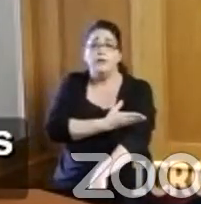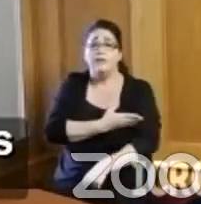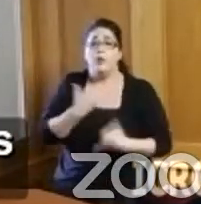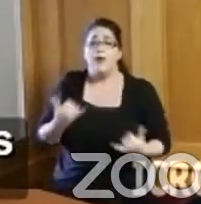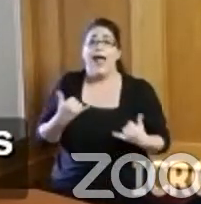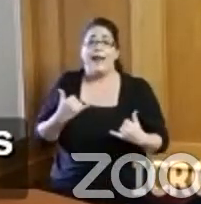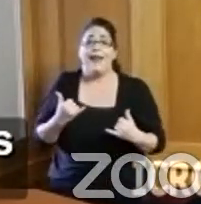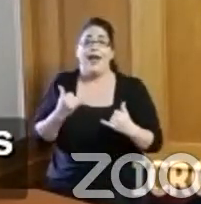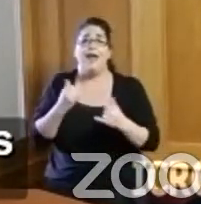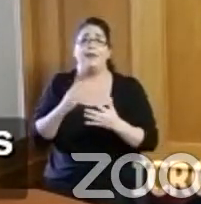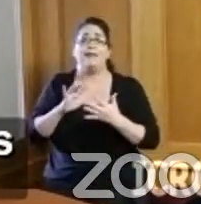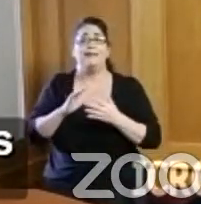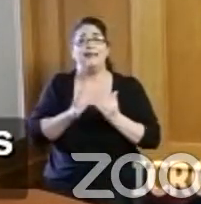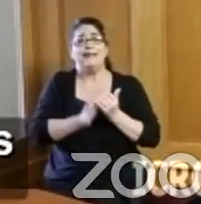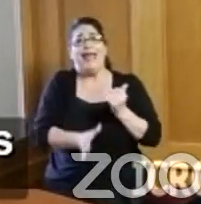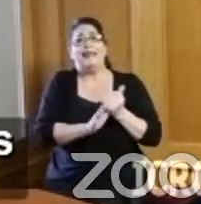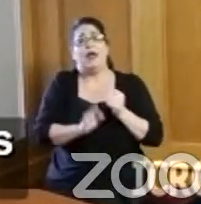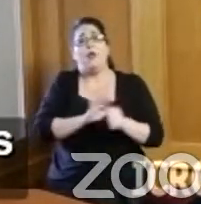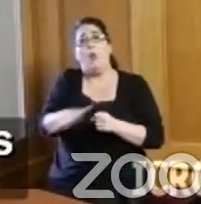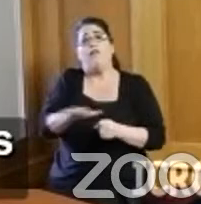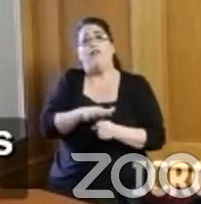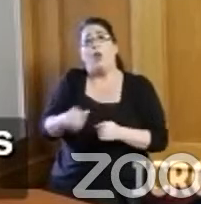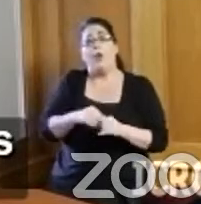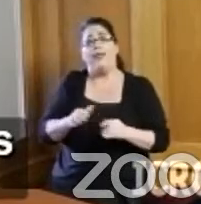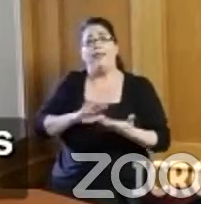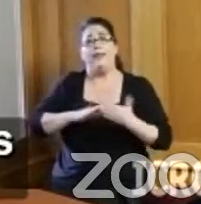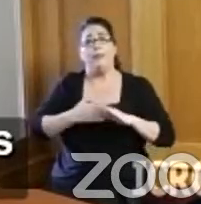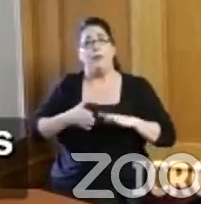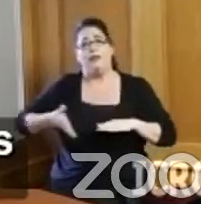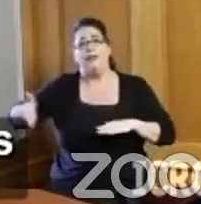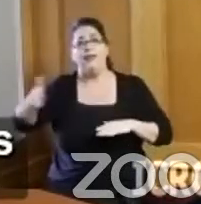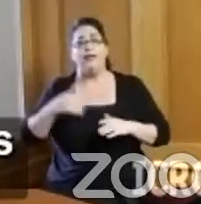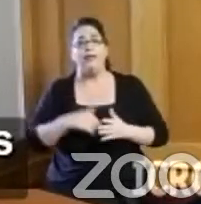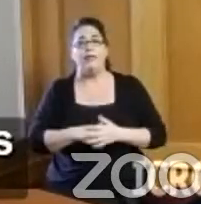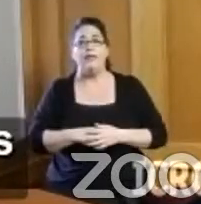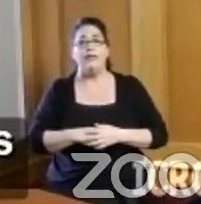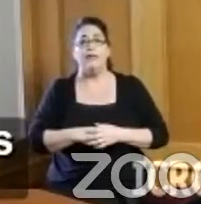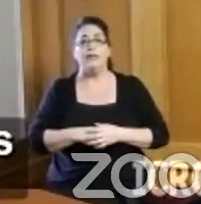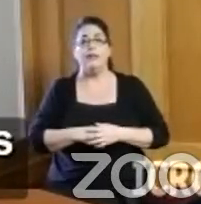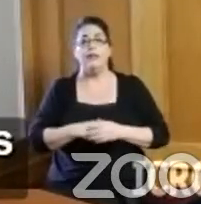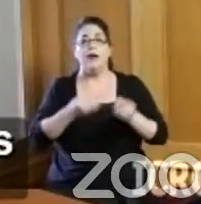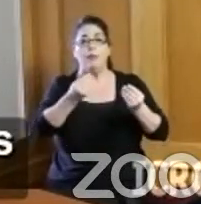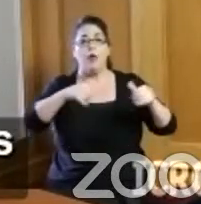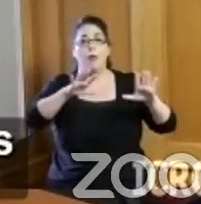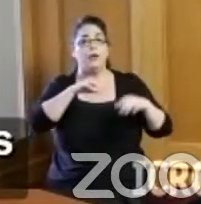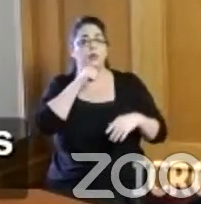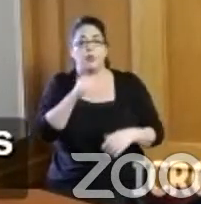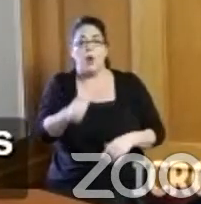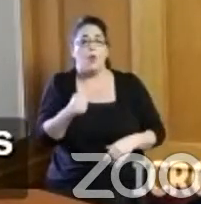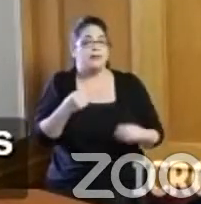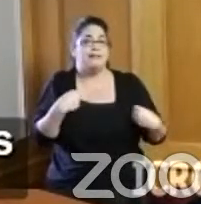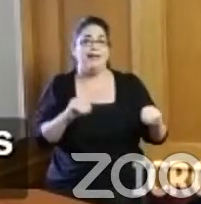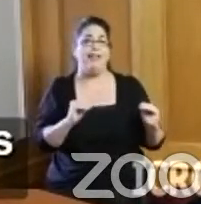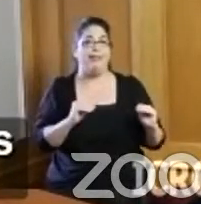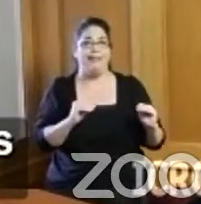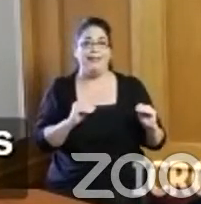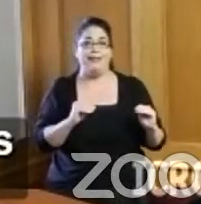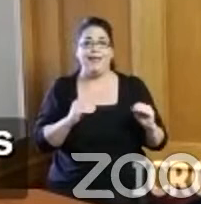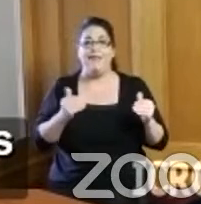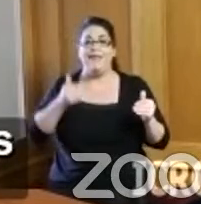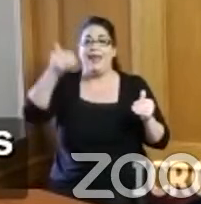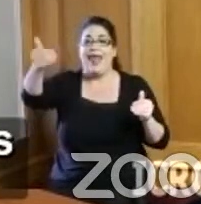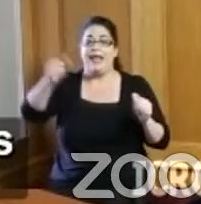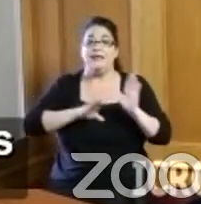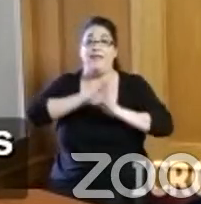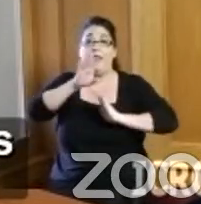compromised today by sanitary sewer overflows. The property owners are going to sell this property regardless. The next developer, if we're